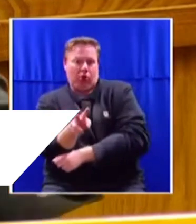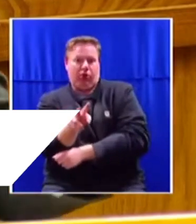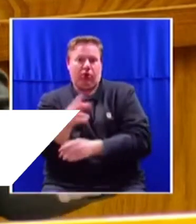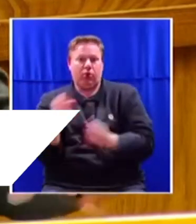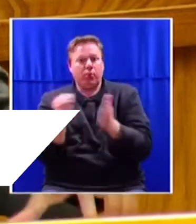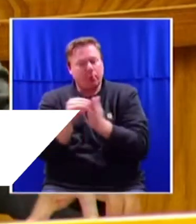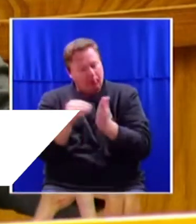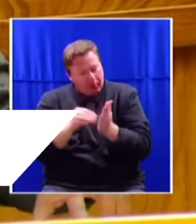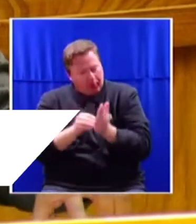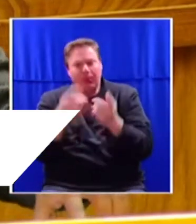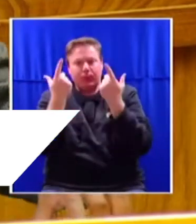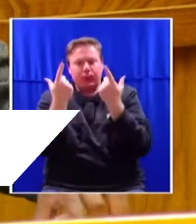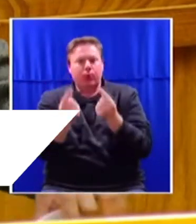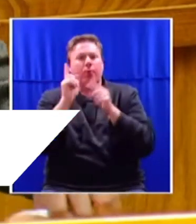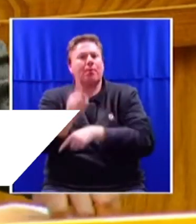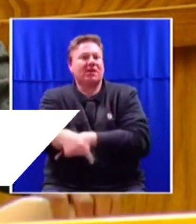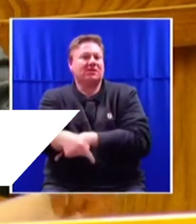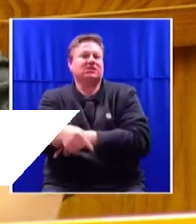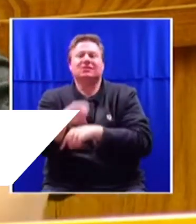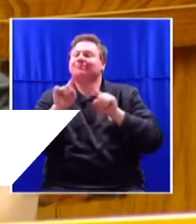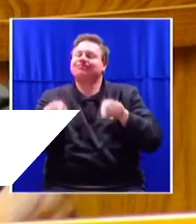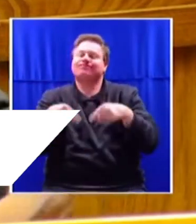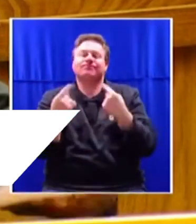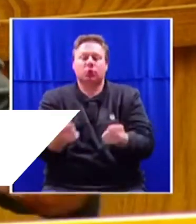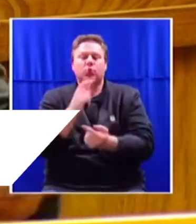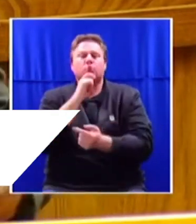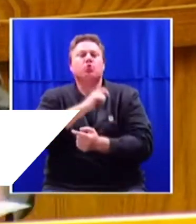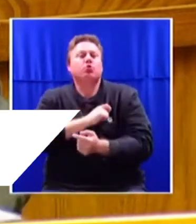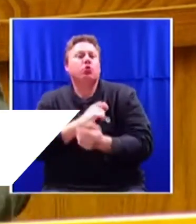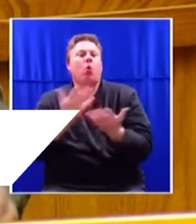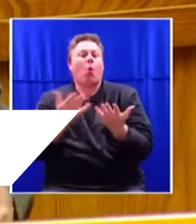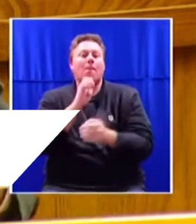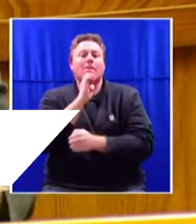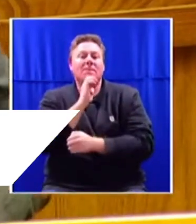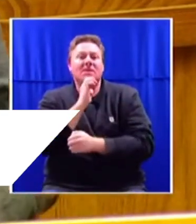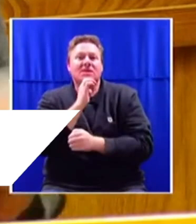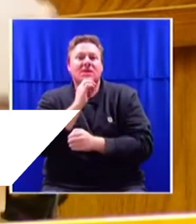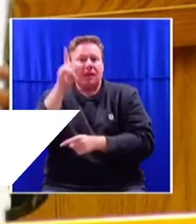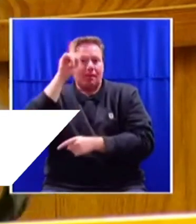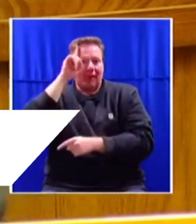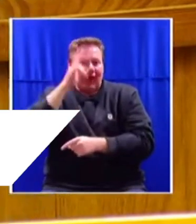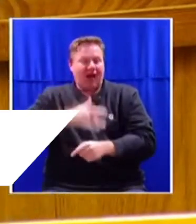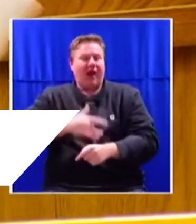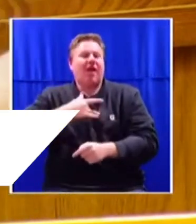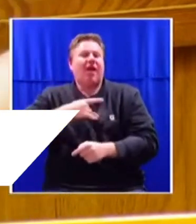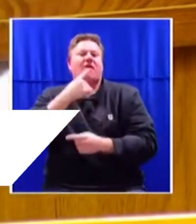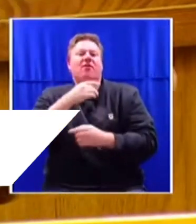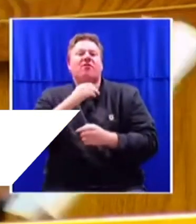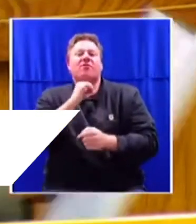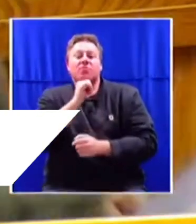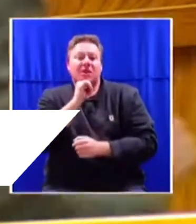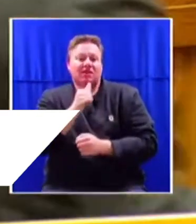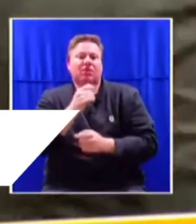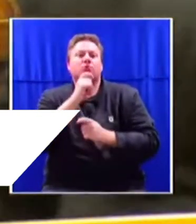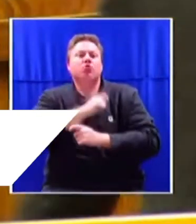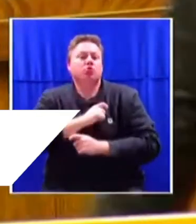implementation, it cannot meaningfully and truthfully be said that Black Lives Matter. I thank you.